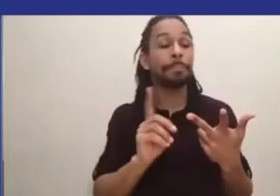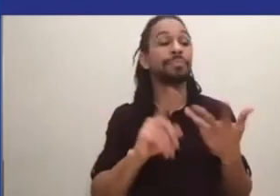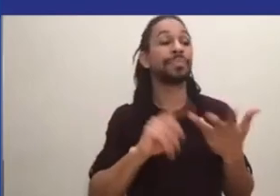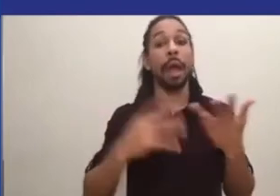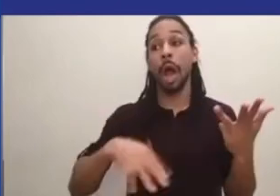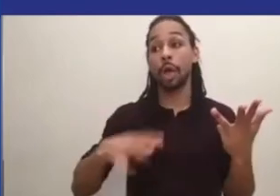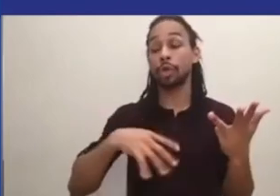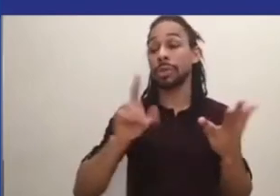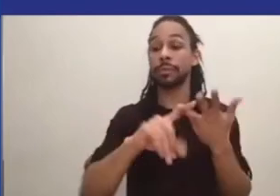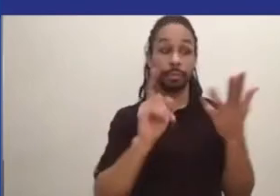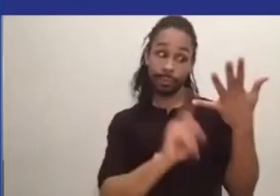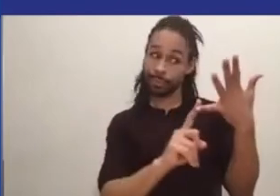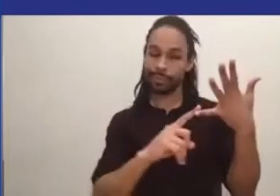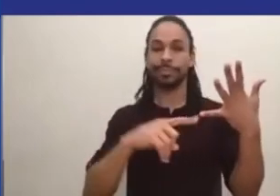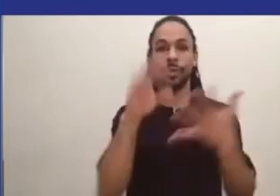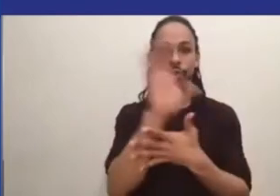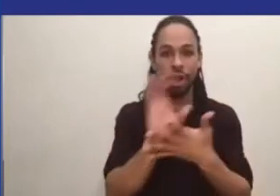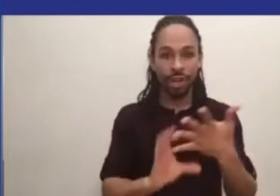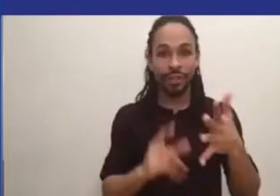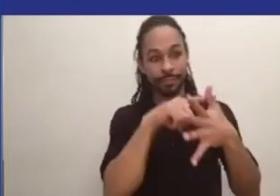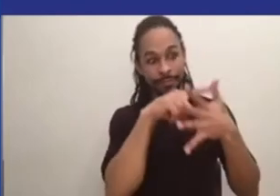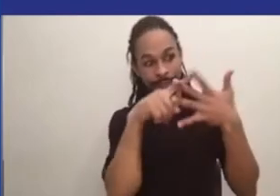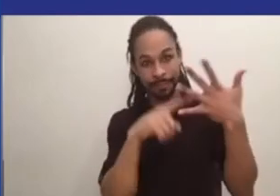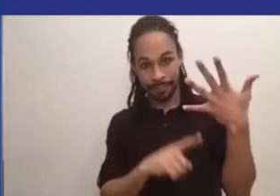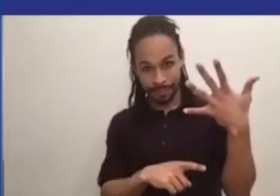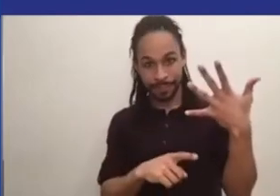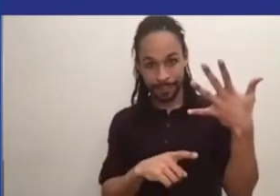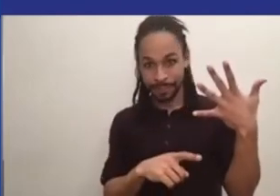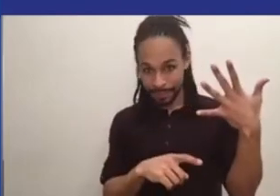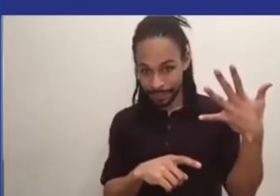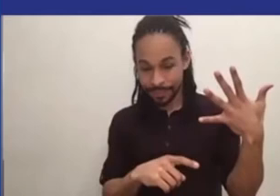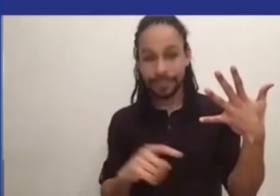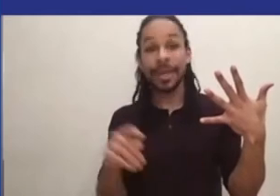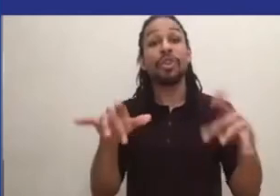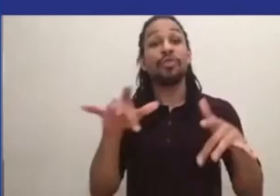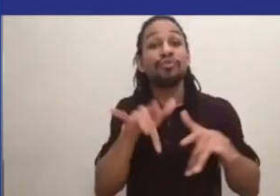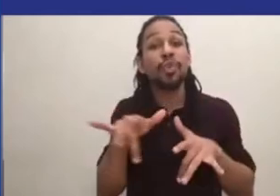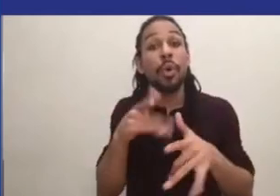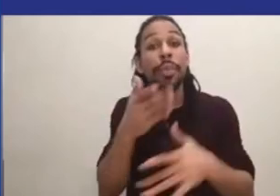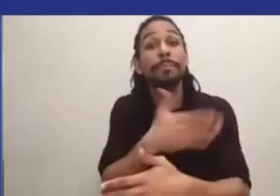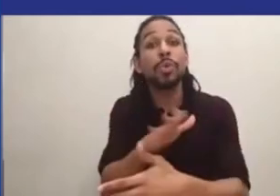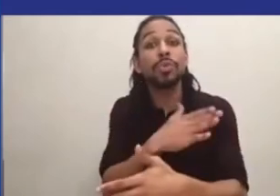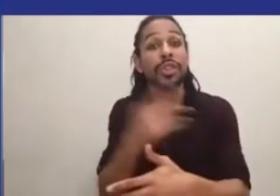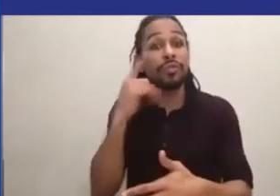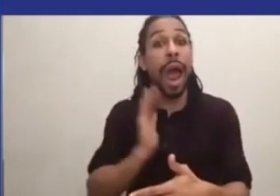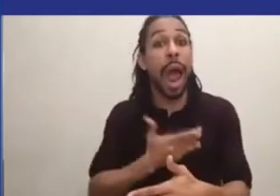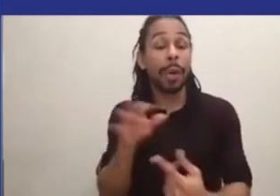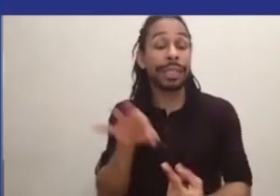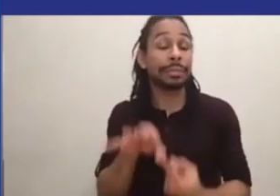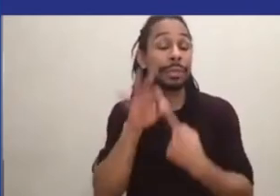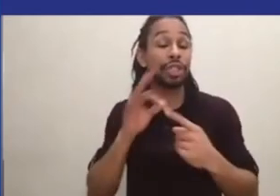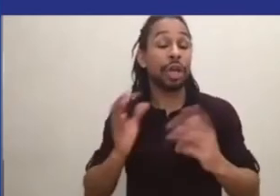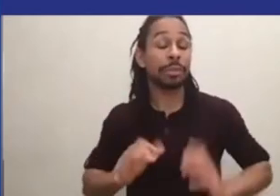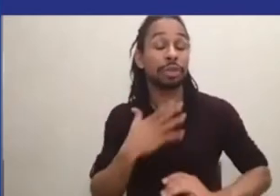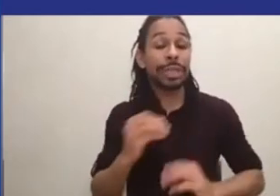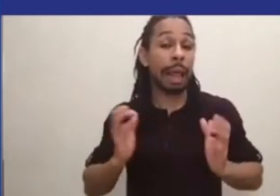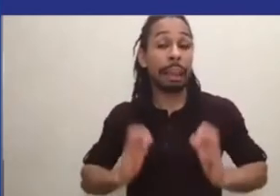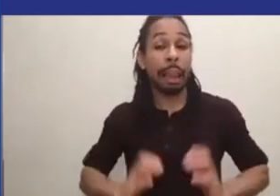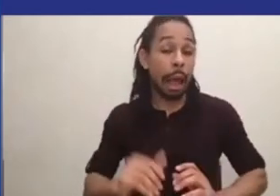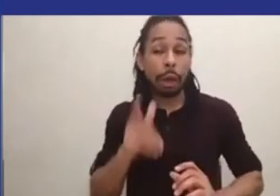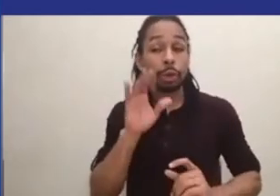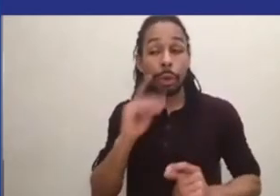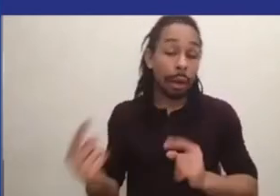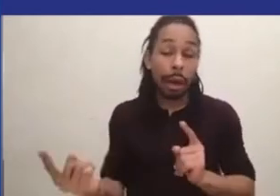the choreography. Please make sure that you record the music also for our special customers and clients that are coming to our corporate